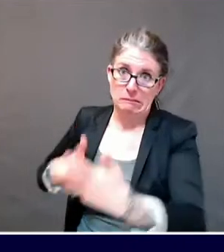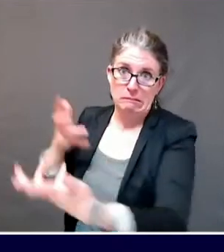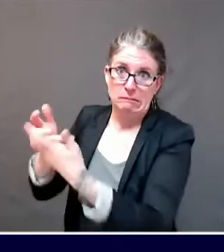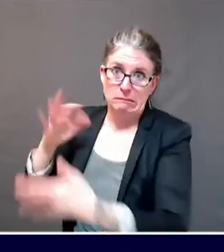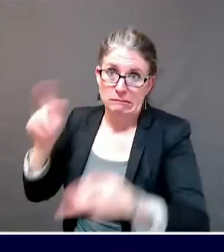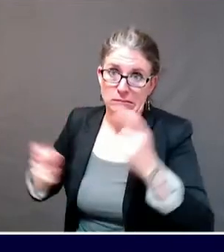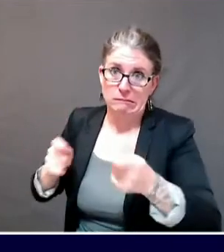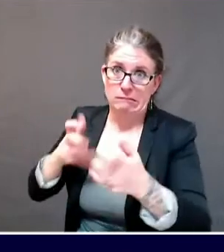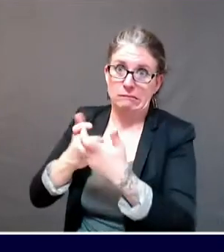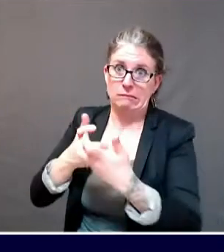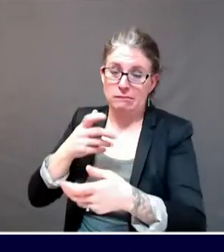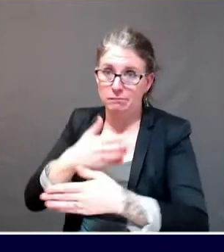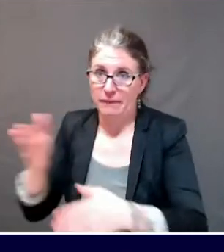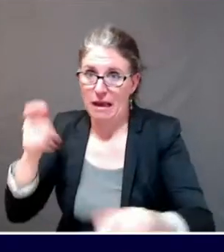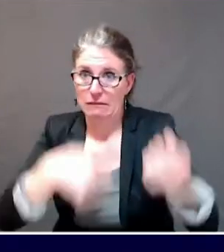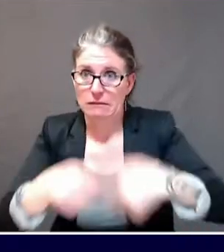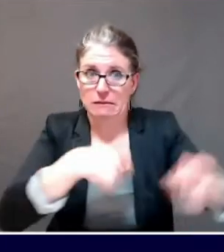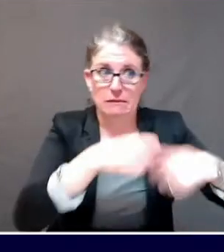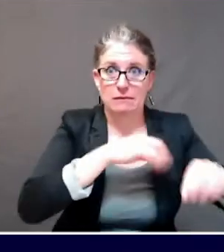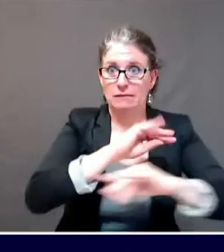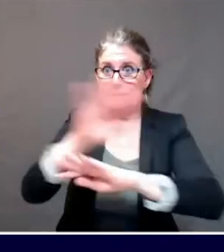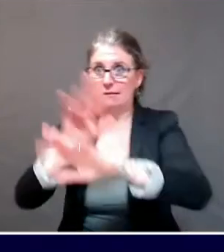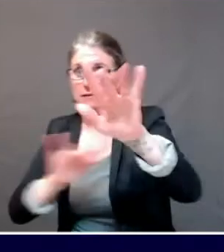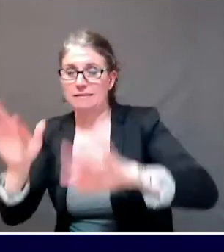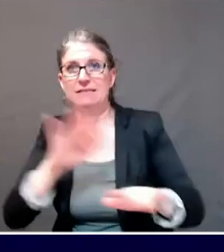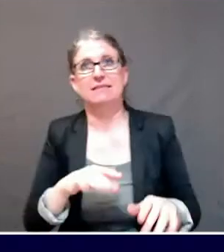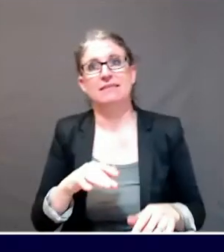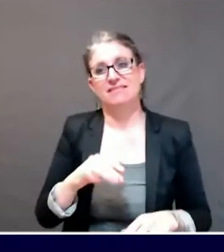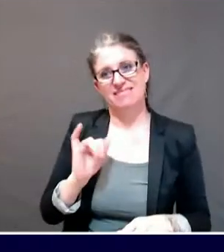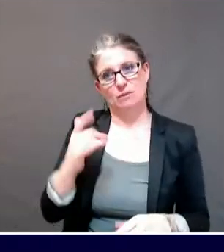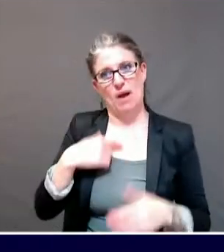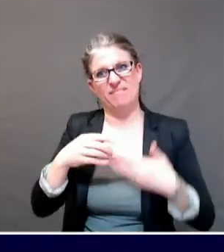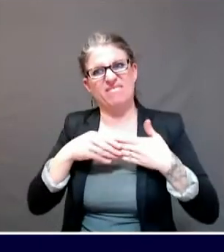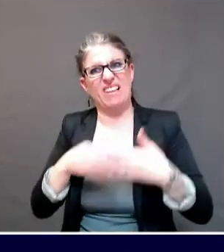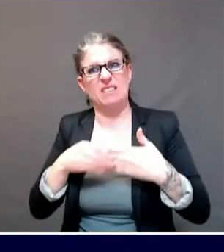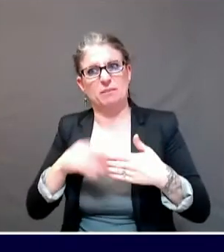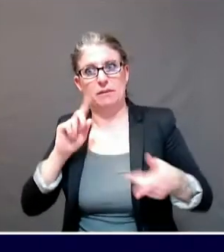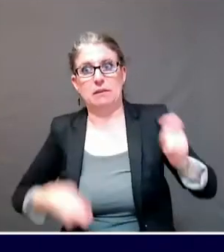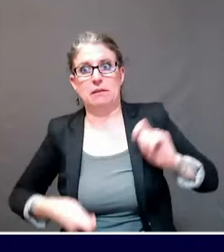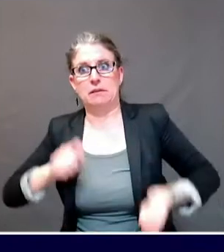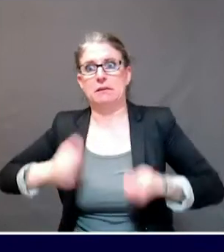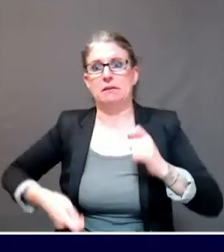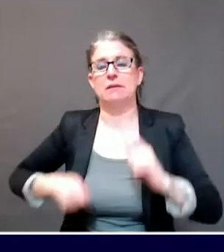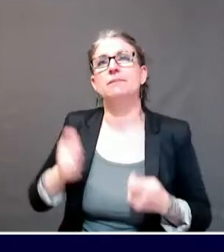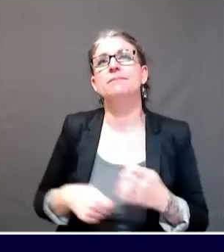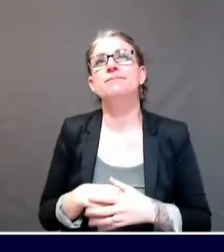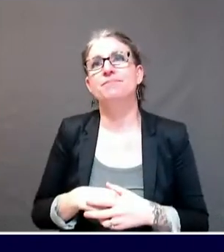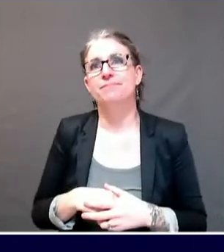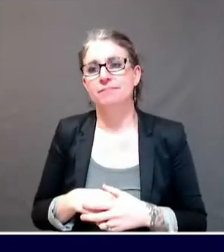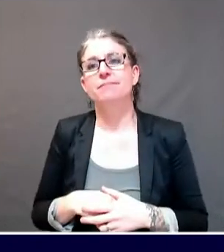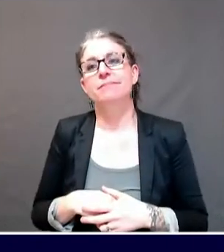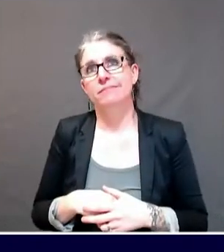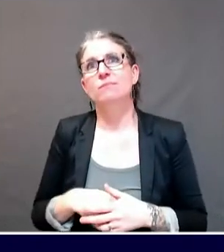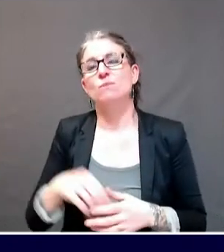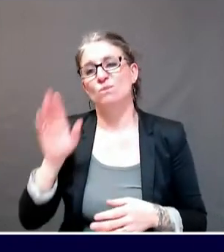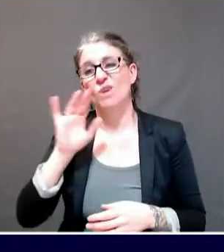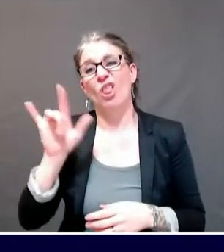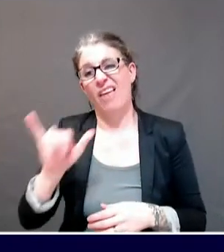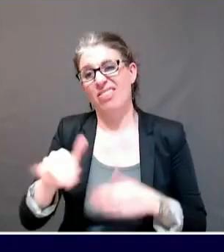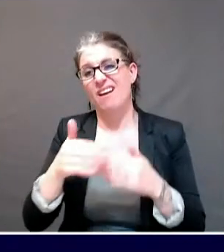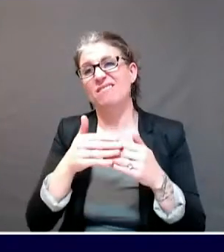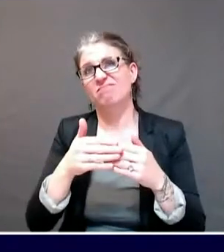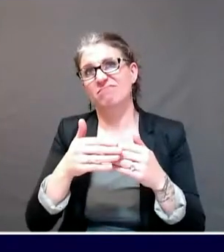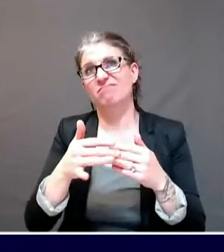we will have to keep doing this. Even though we may eventually achieve some degree of stasis with respect to vaccine